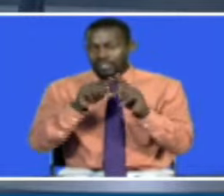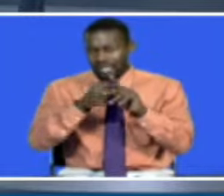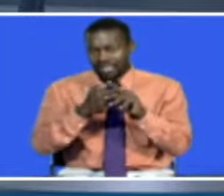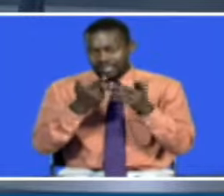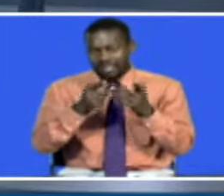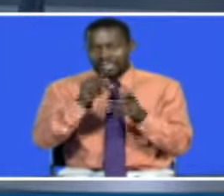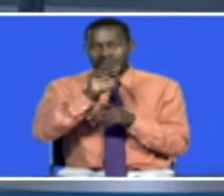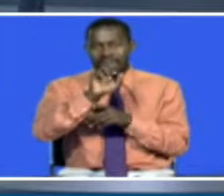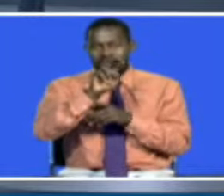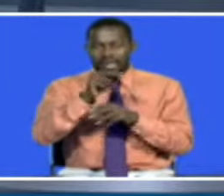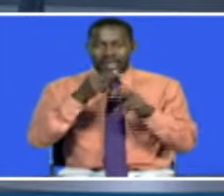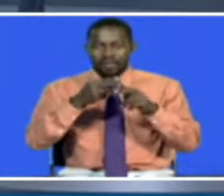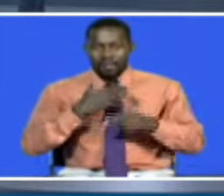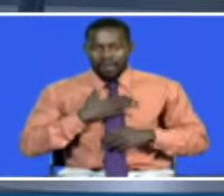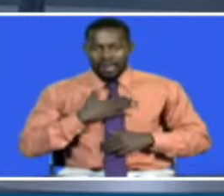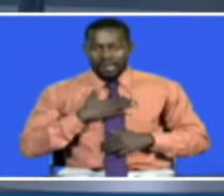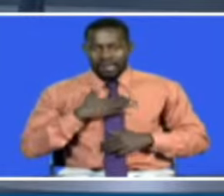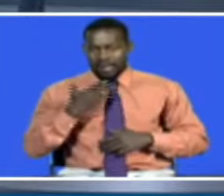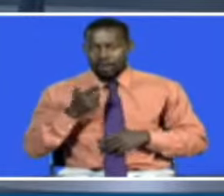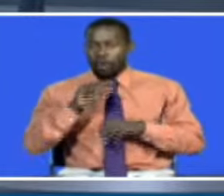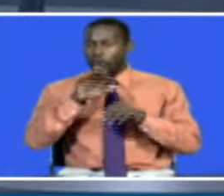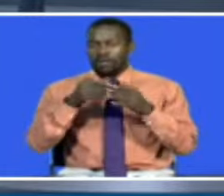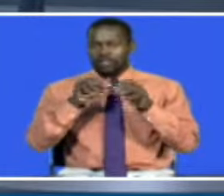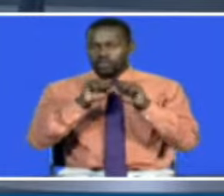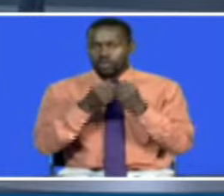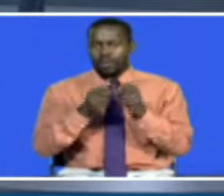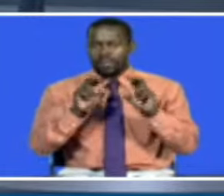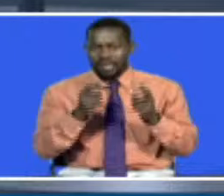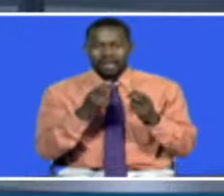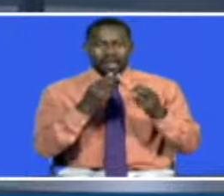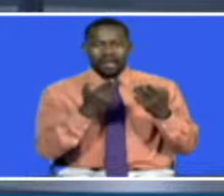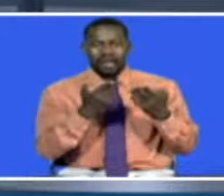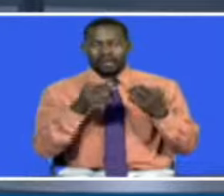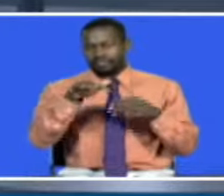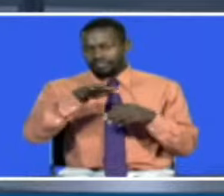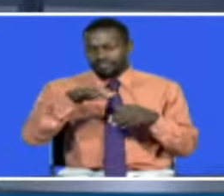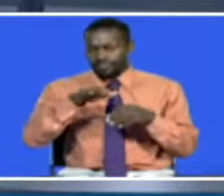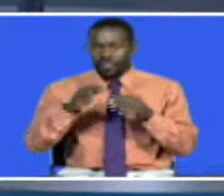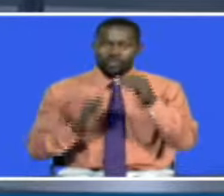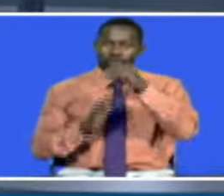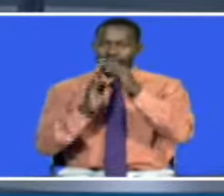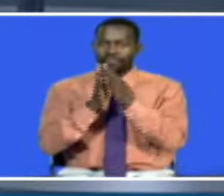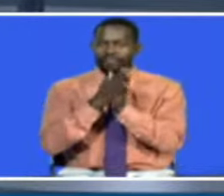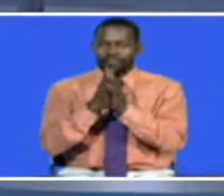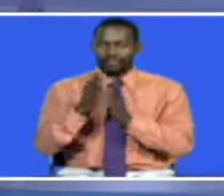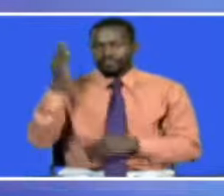across all social media platforms, let's take a look at our top stories tonight.